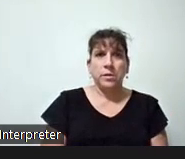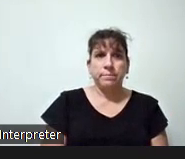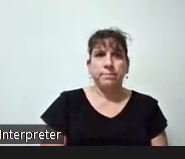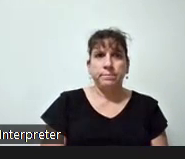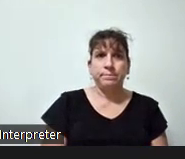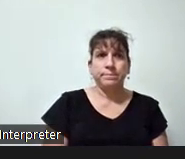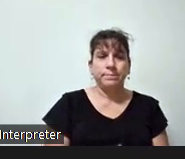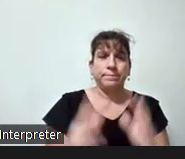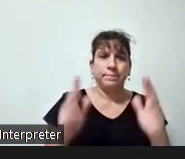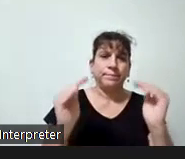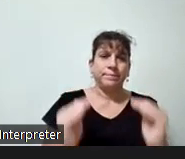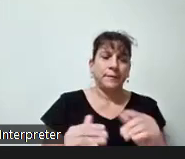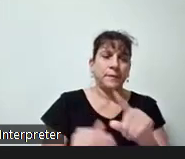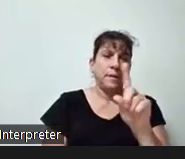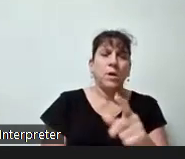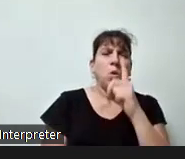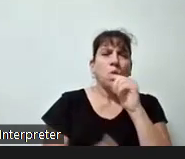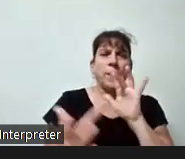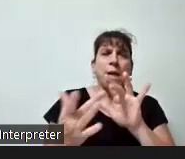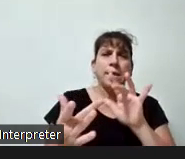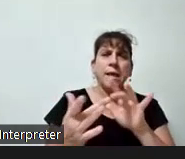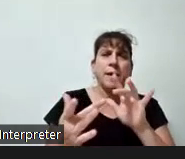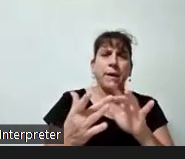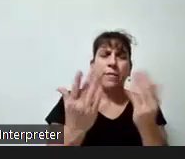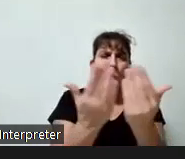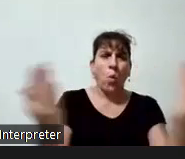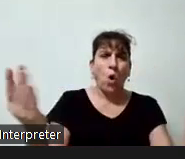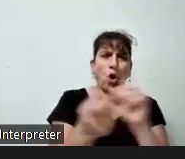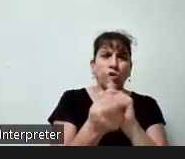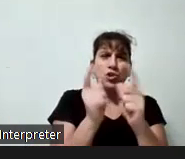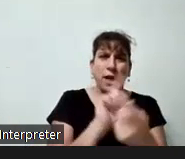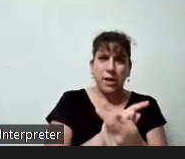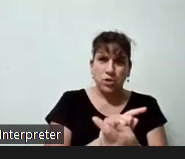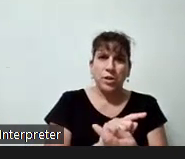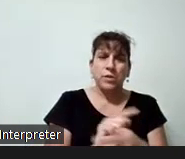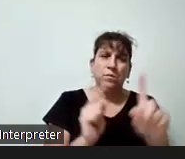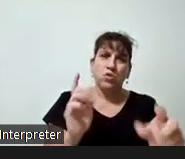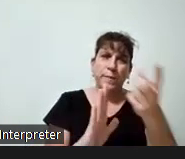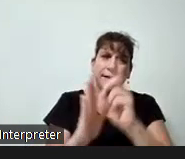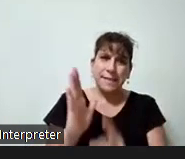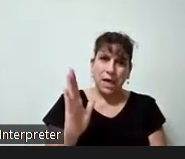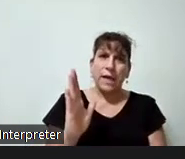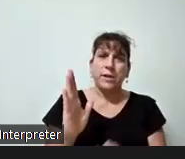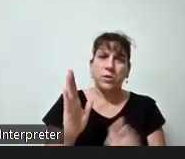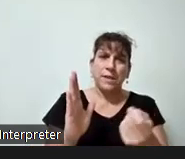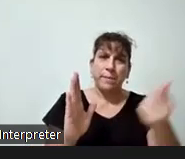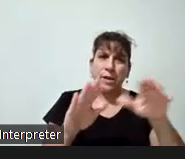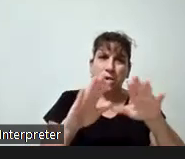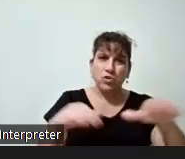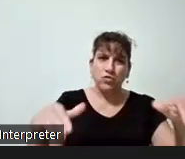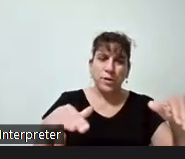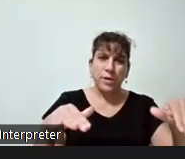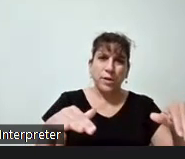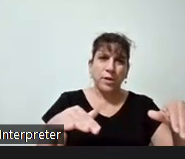All right, next one. Who do we contact regarding the wall change? This was to be designed to eliminate children from cutting through